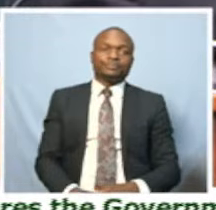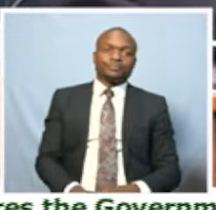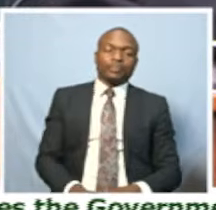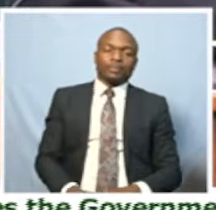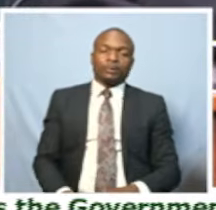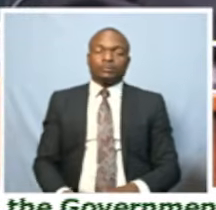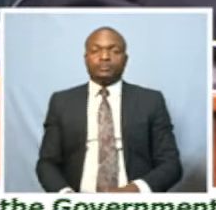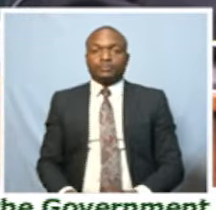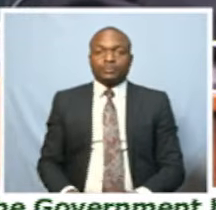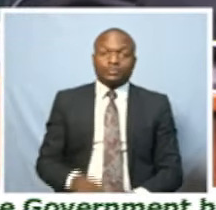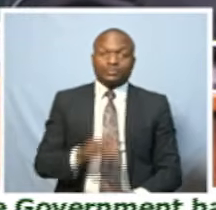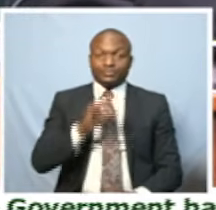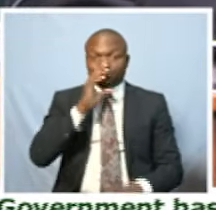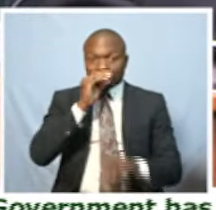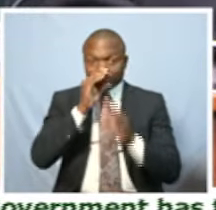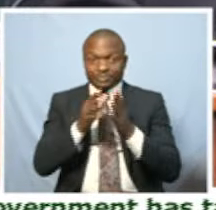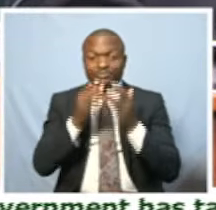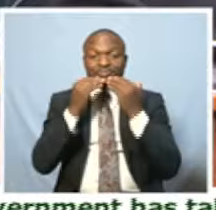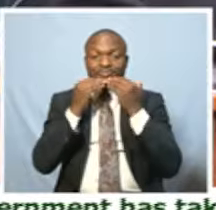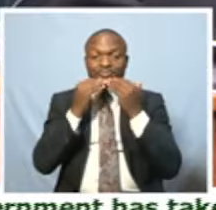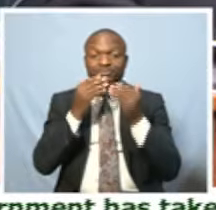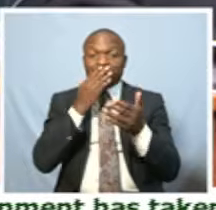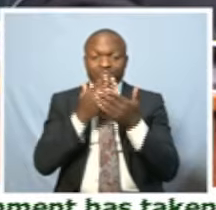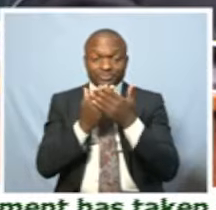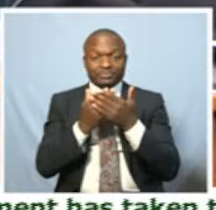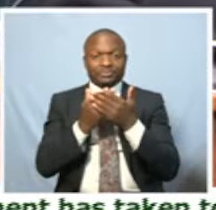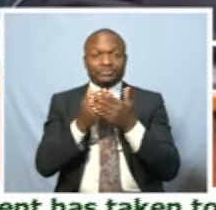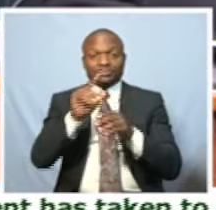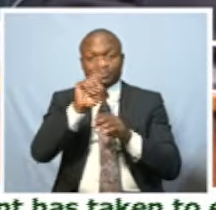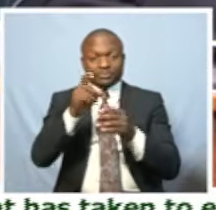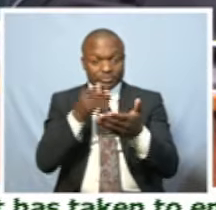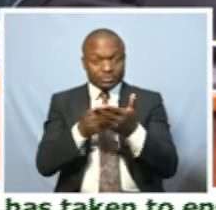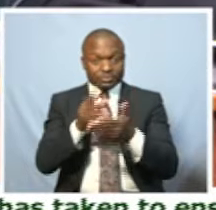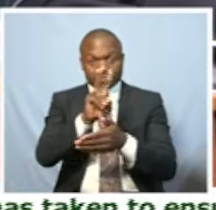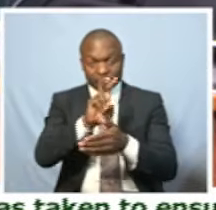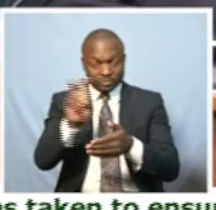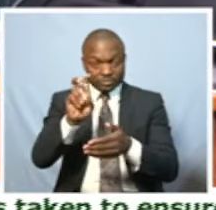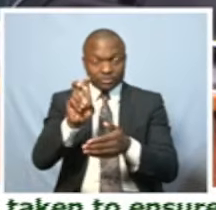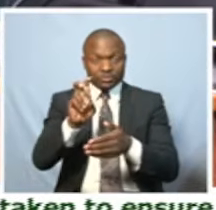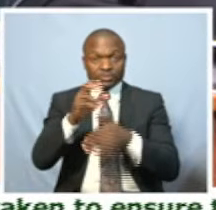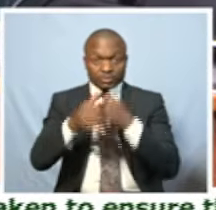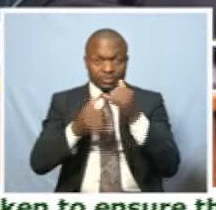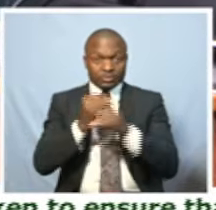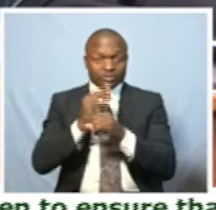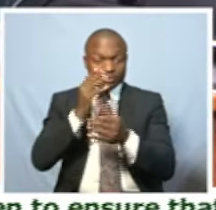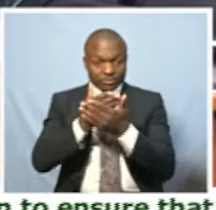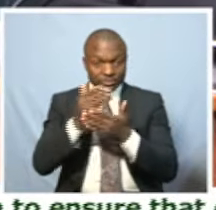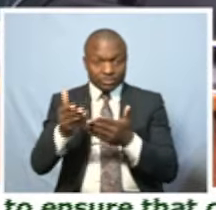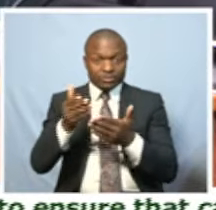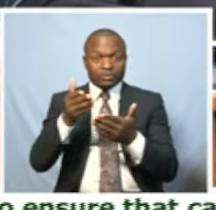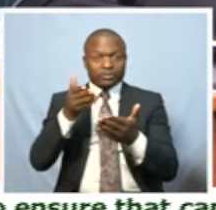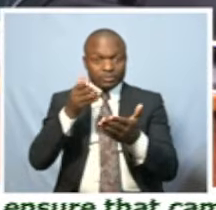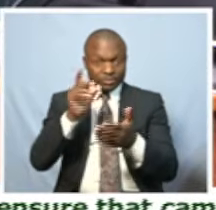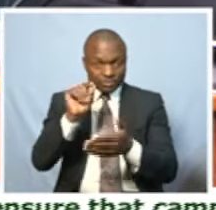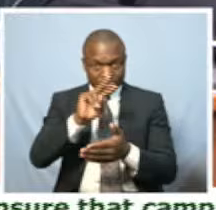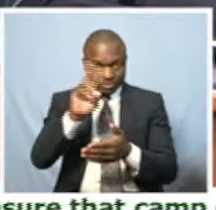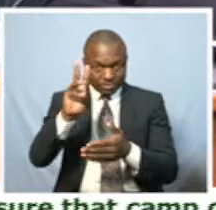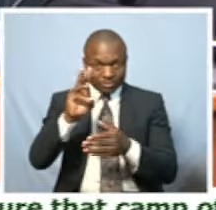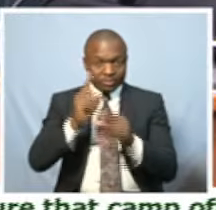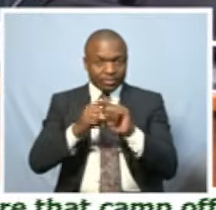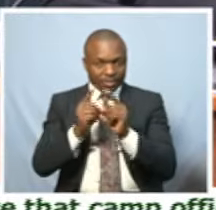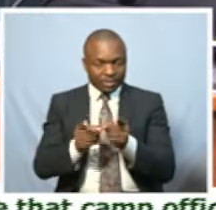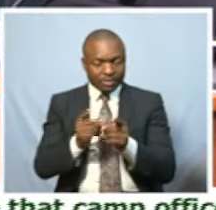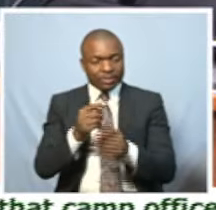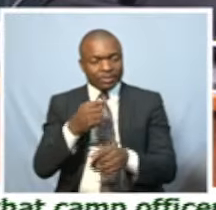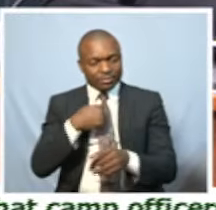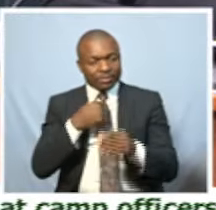Mr. Speaker, a very, very important question. Definitely these 200 are being bought this year. But, Mr. Speaker, I